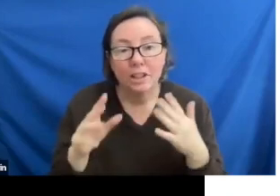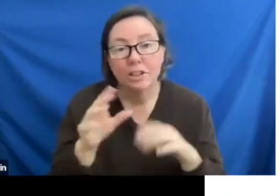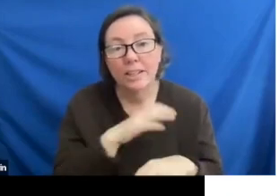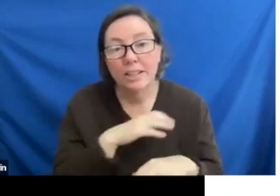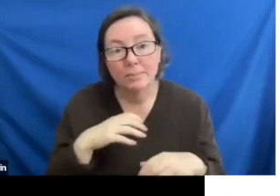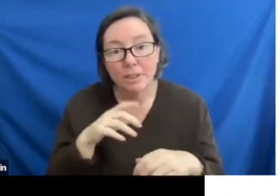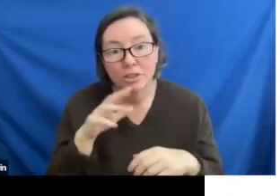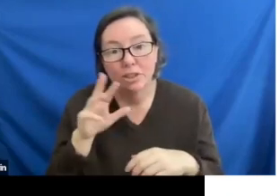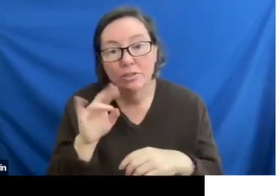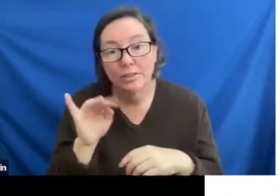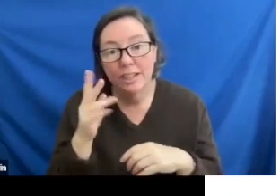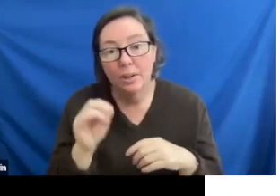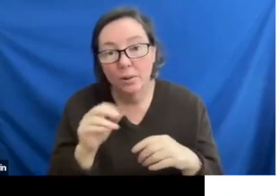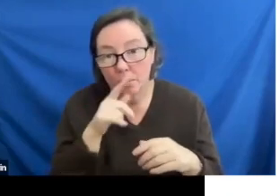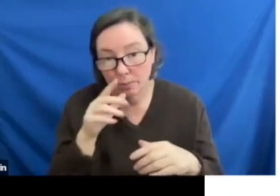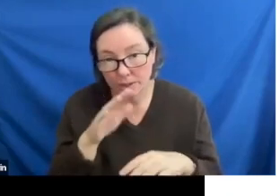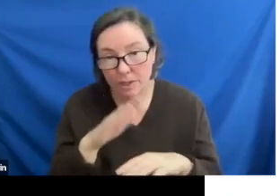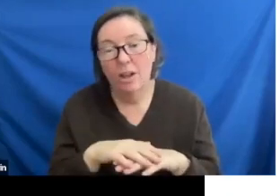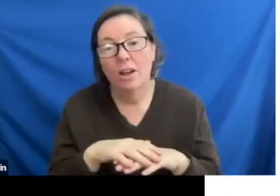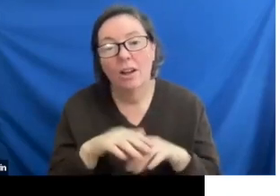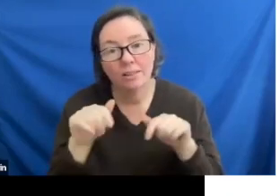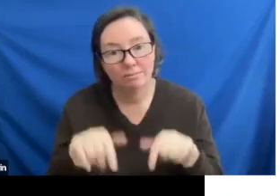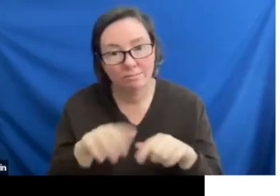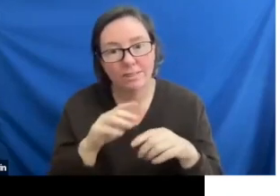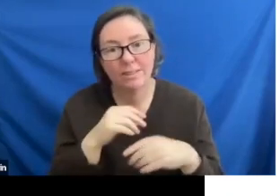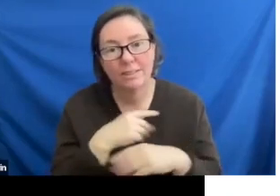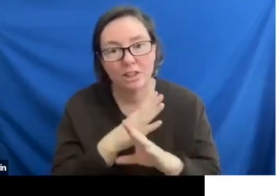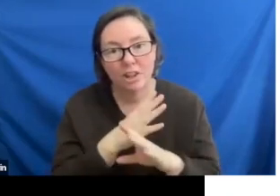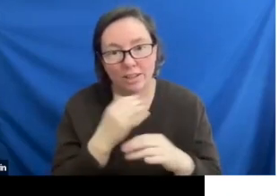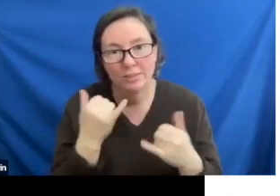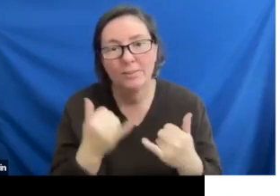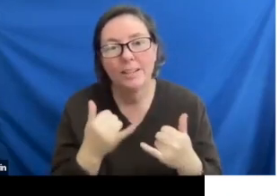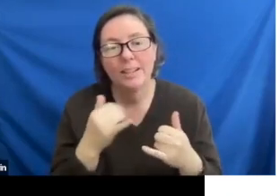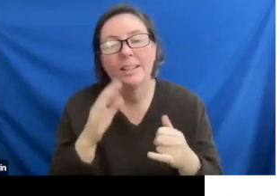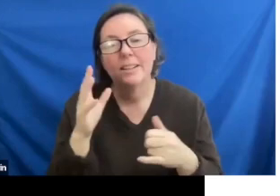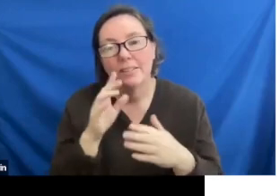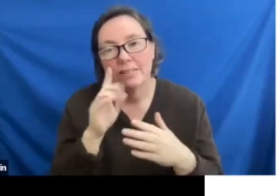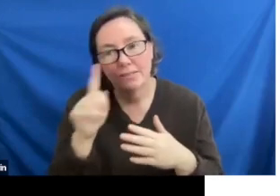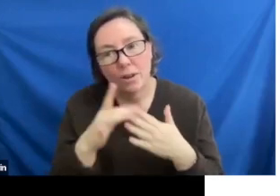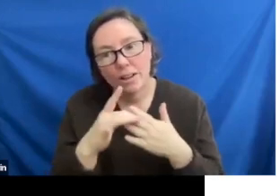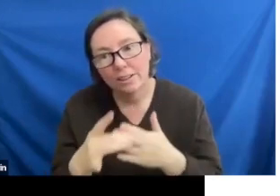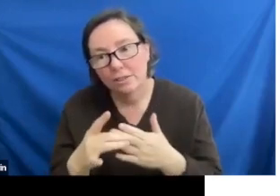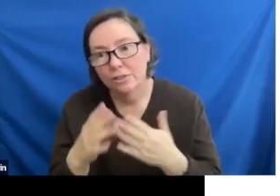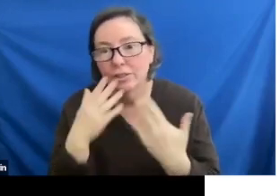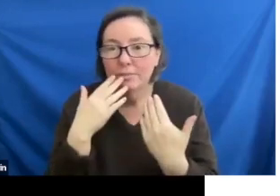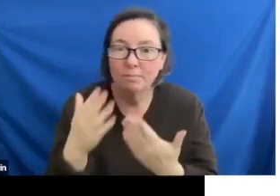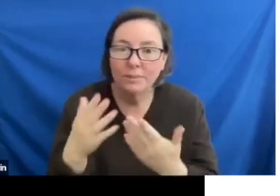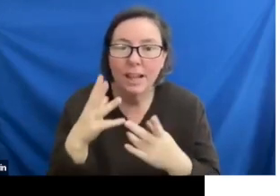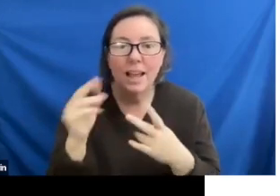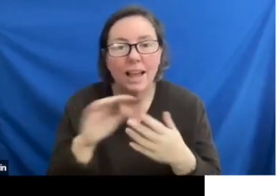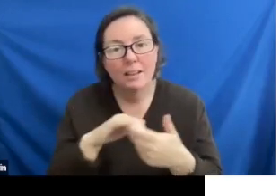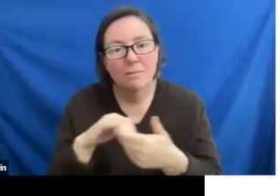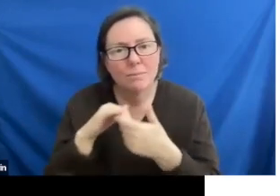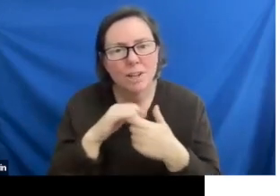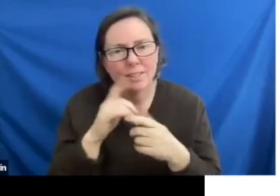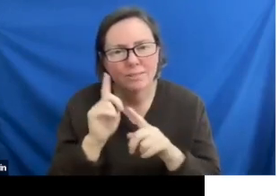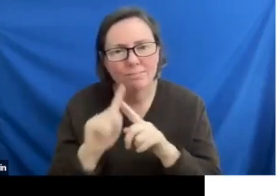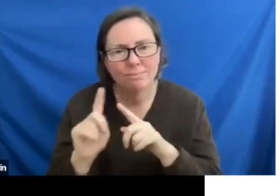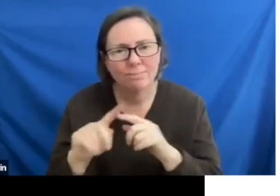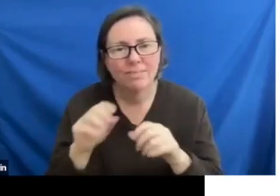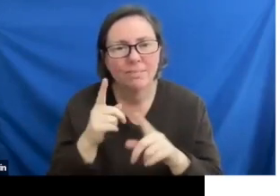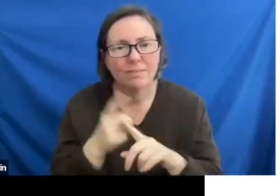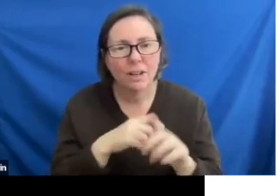with us tonight. Thanks, Commissioner, for their leadership, as well as our partners in the state legislature. So